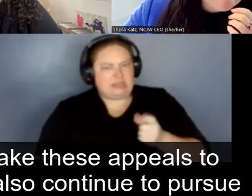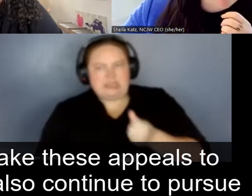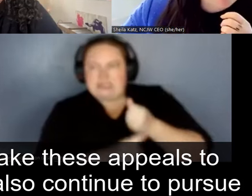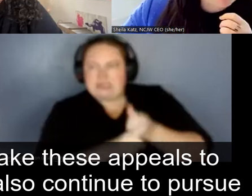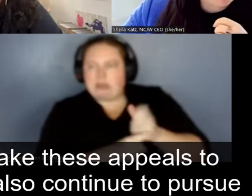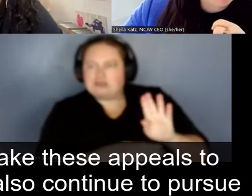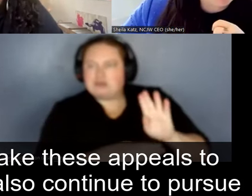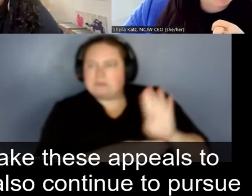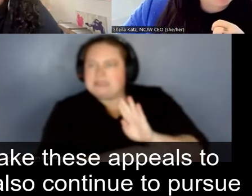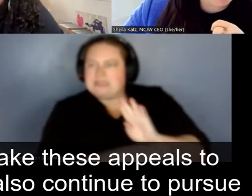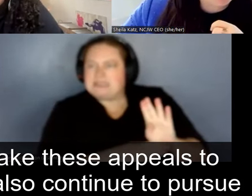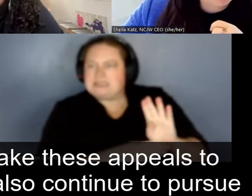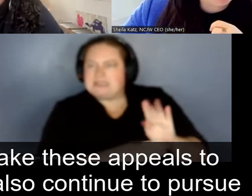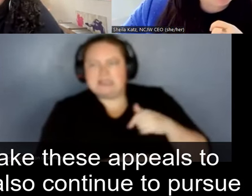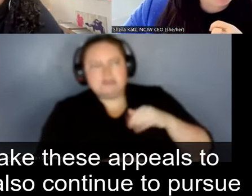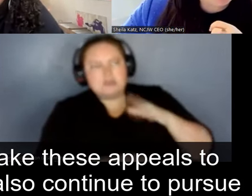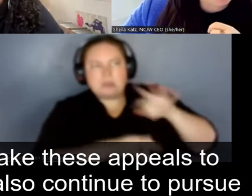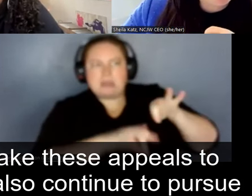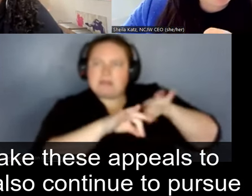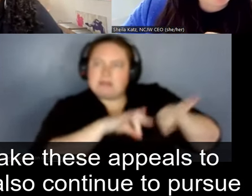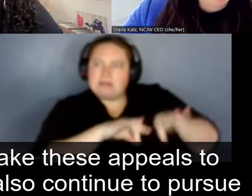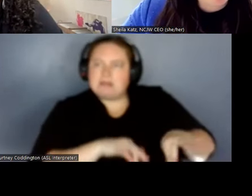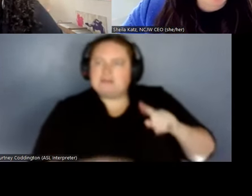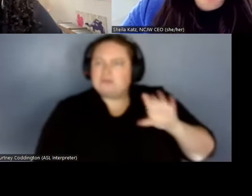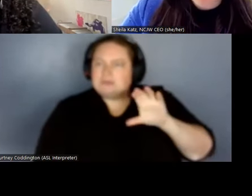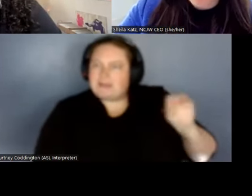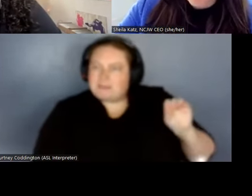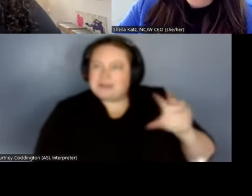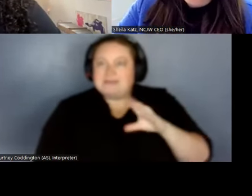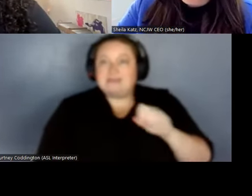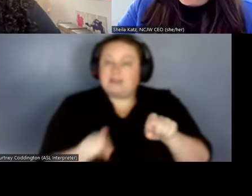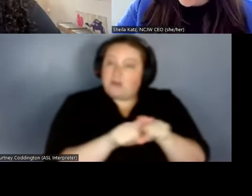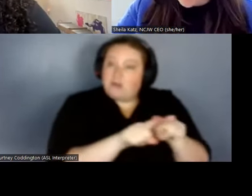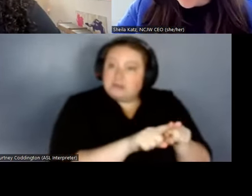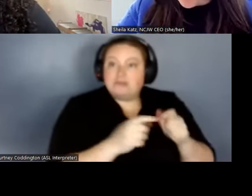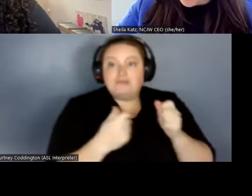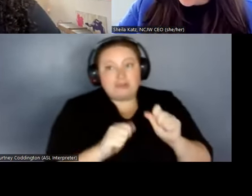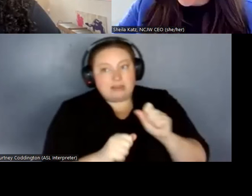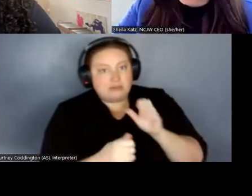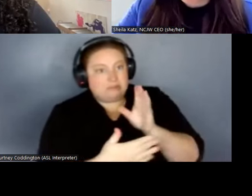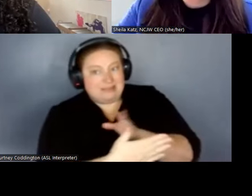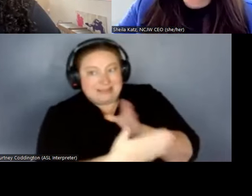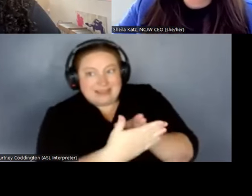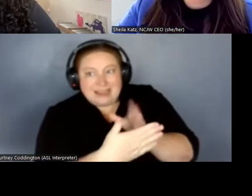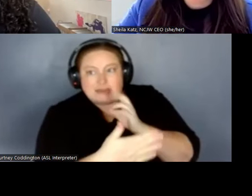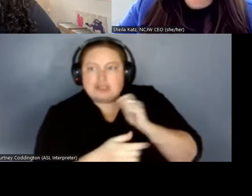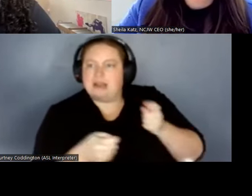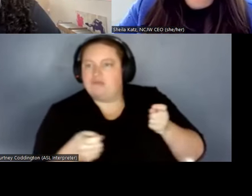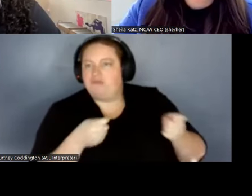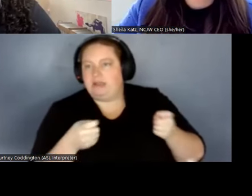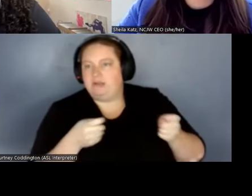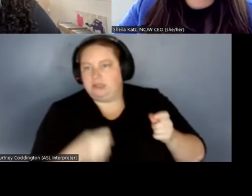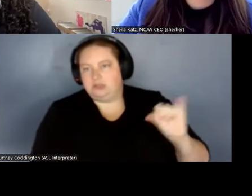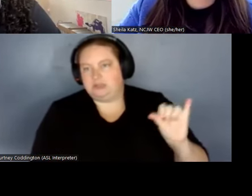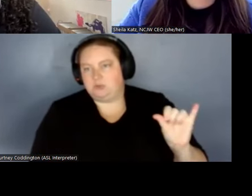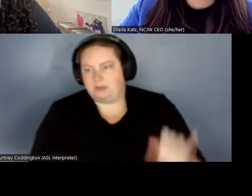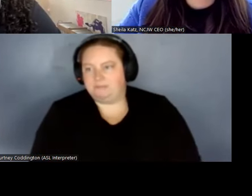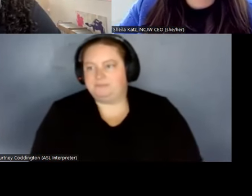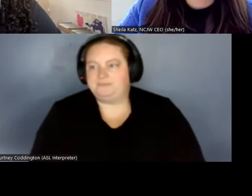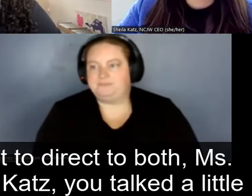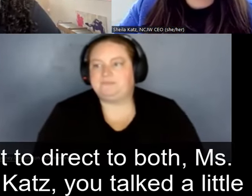we make these appeals to the companies, but we also continue to pursue not only litigation, but regulation as well.